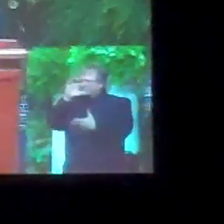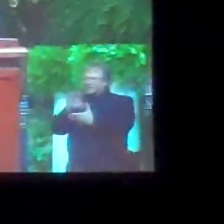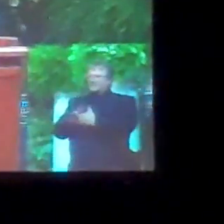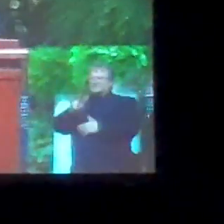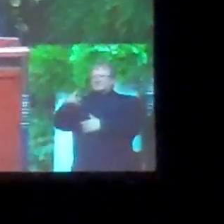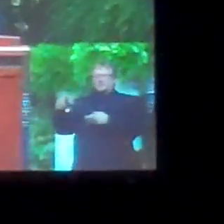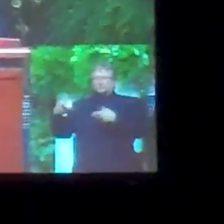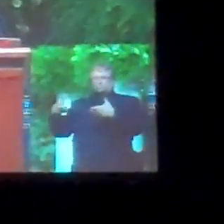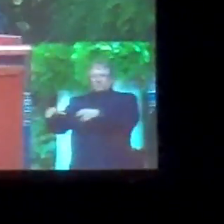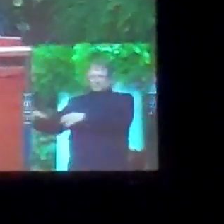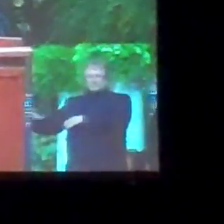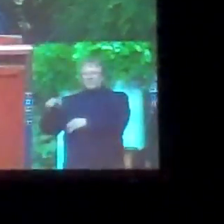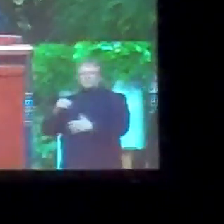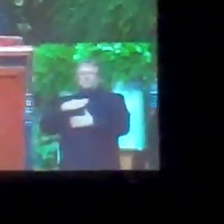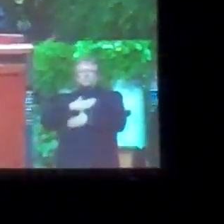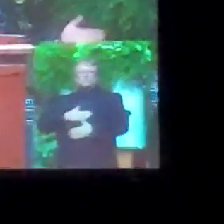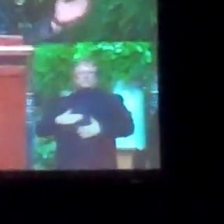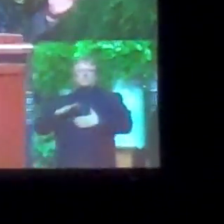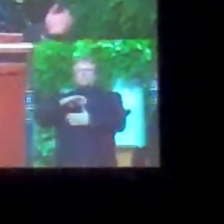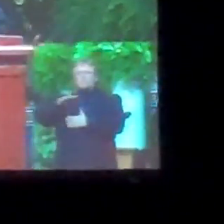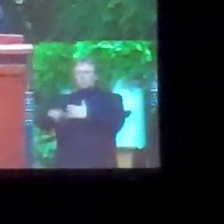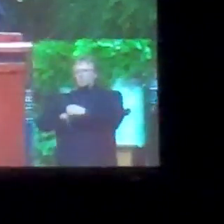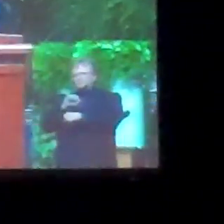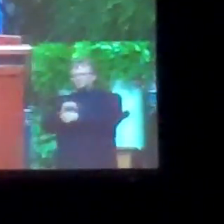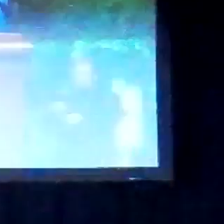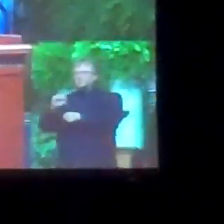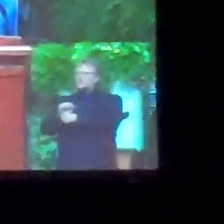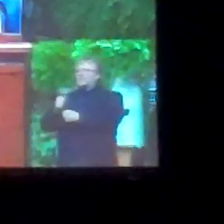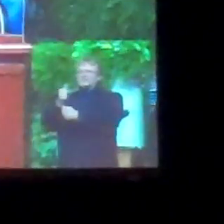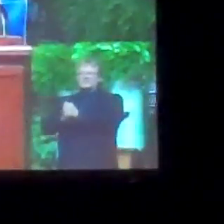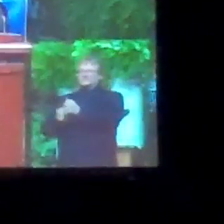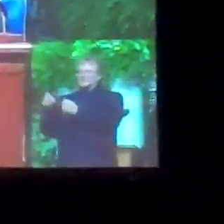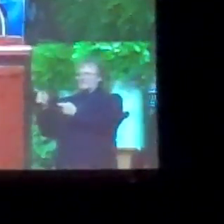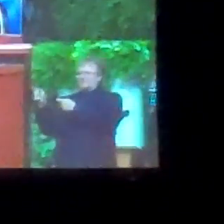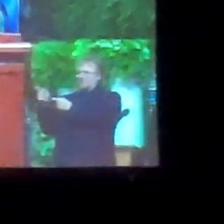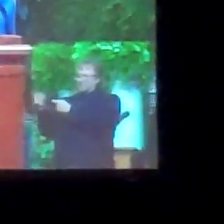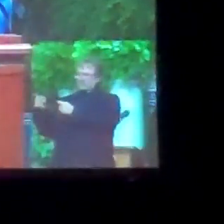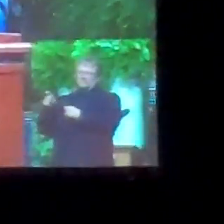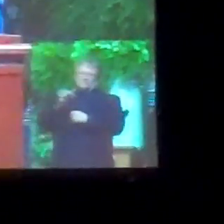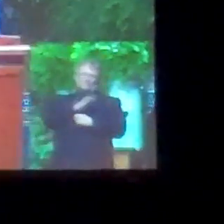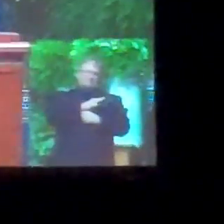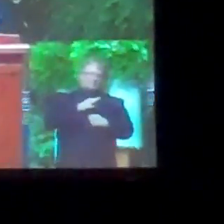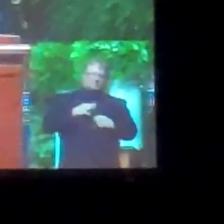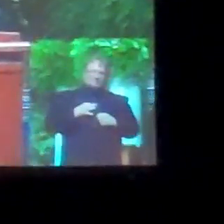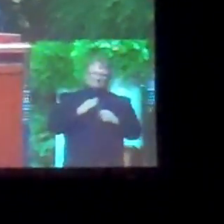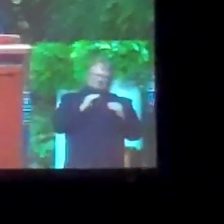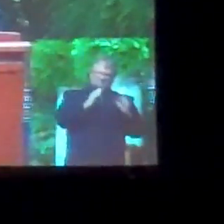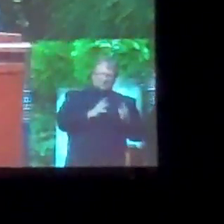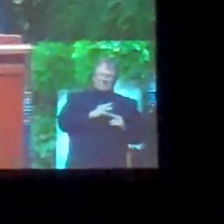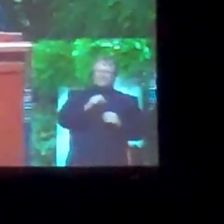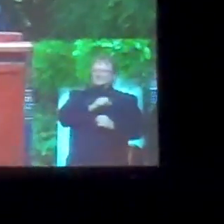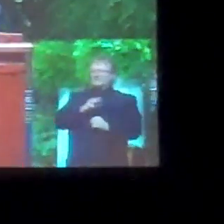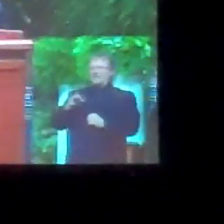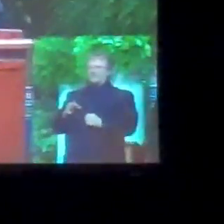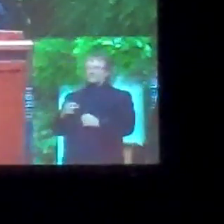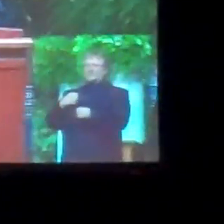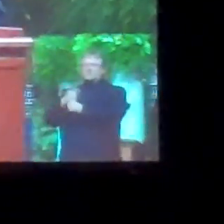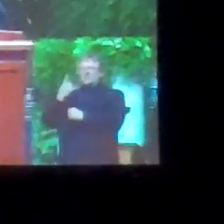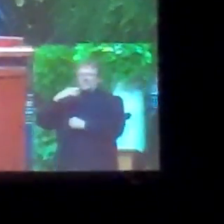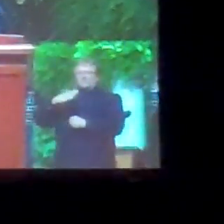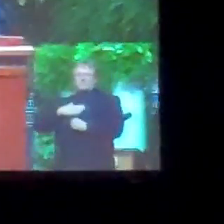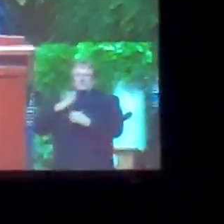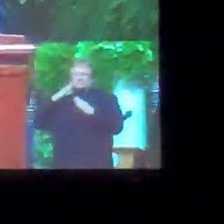and to appreciate the hard work that every administration, faculty, and staff member puts into making my experience exceed